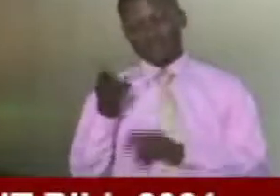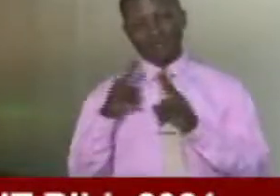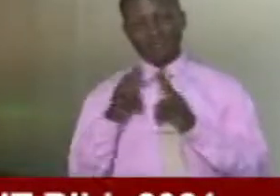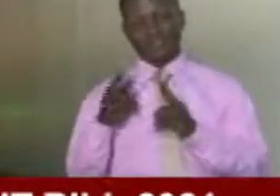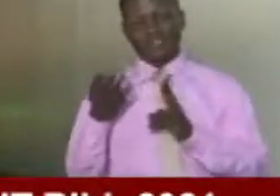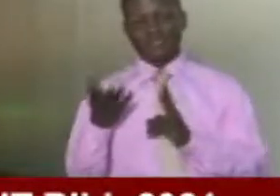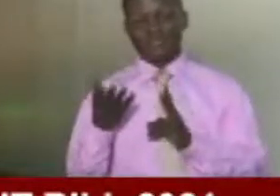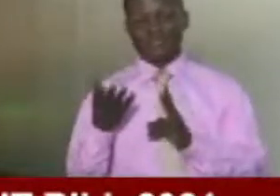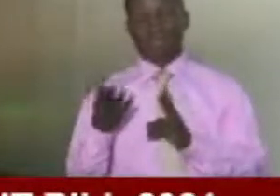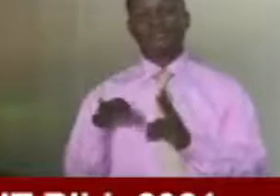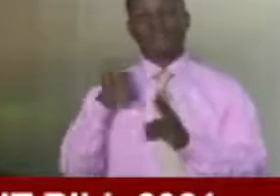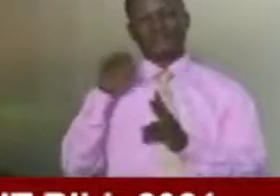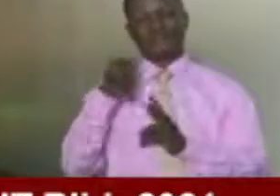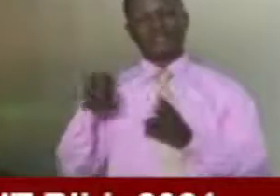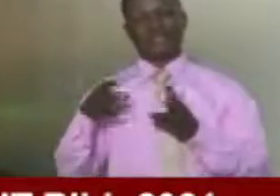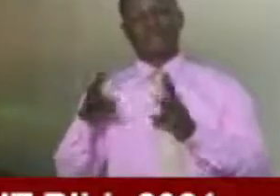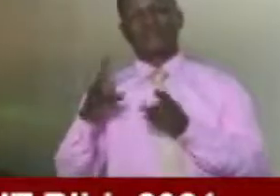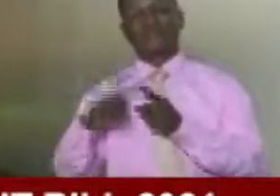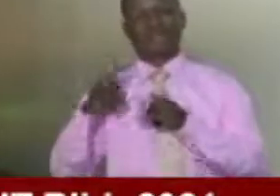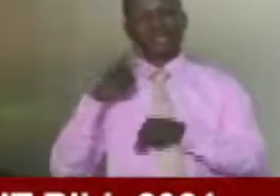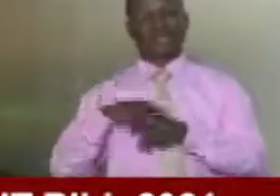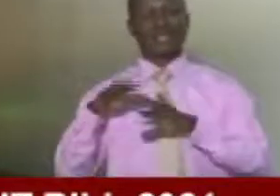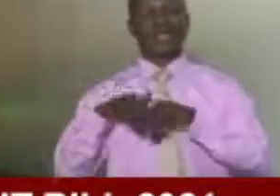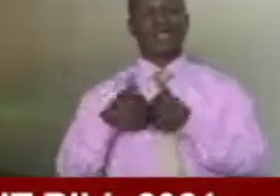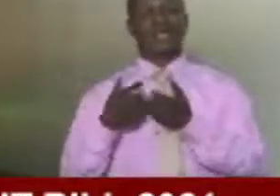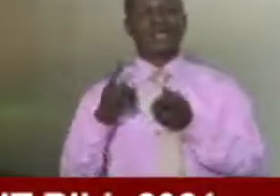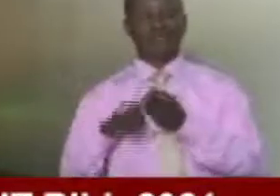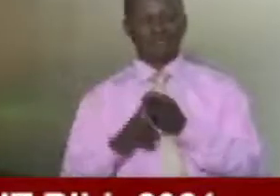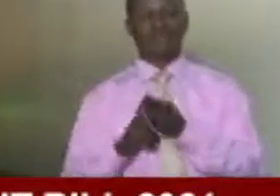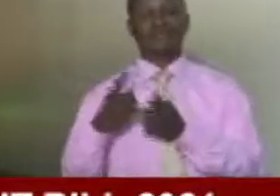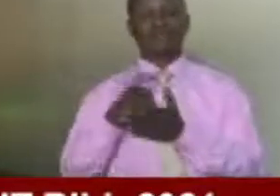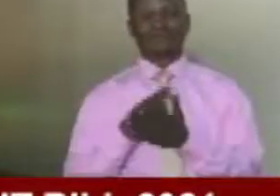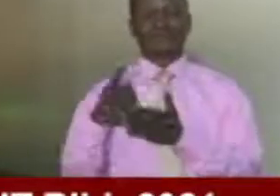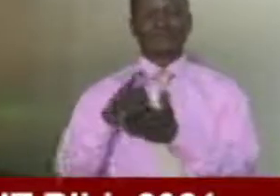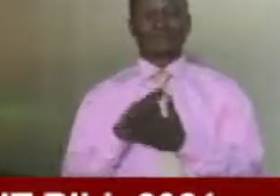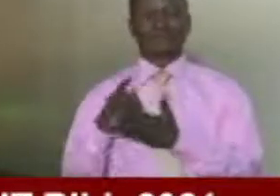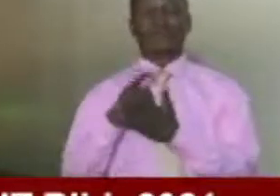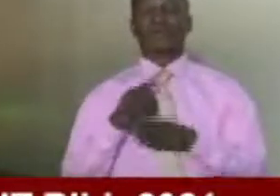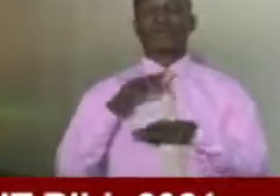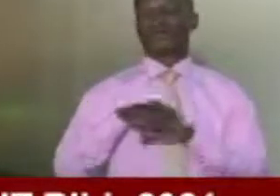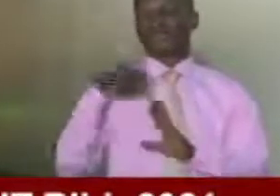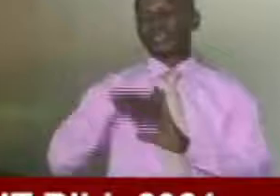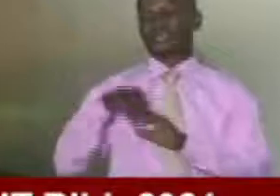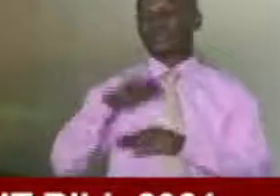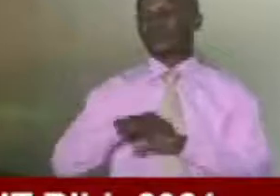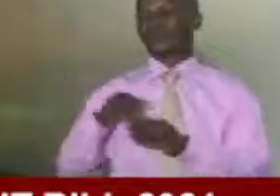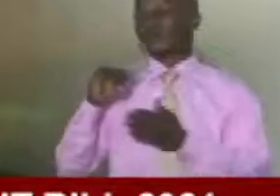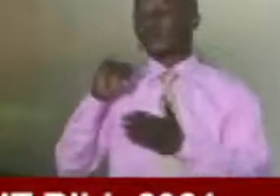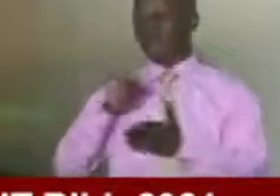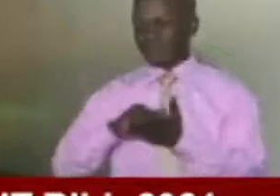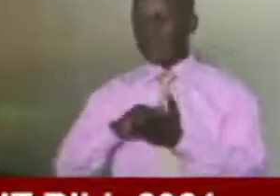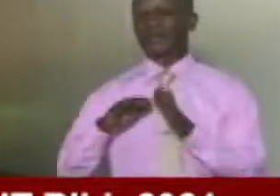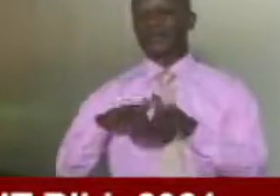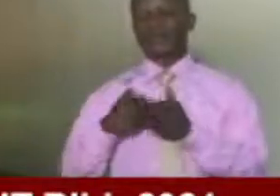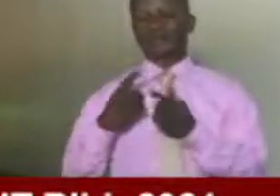You know, we find a way, you know, with time, how to even make it more completely, you know, out of